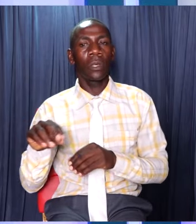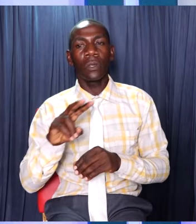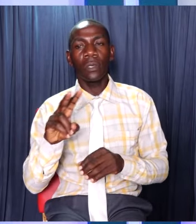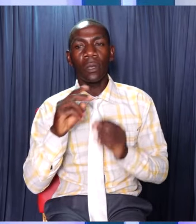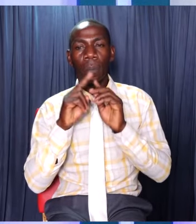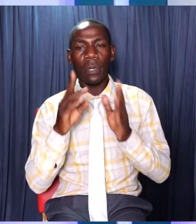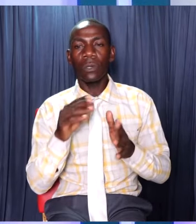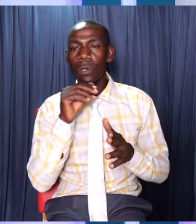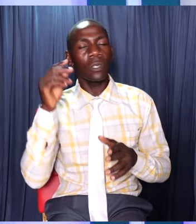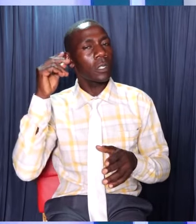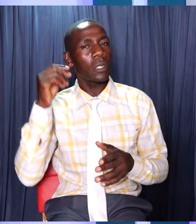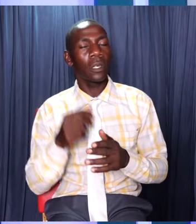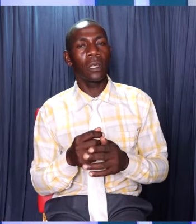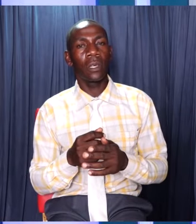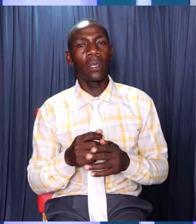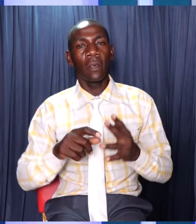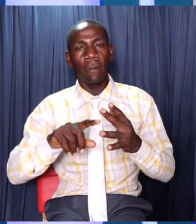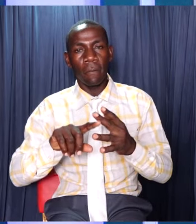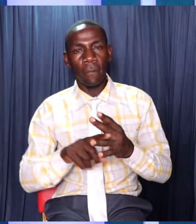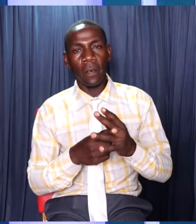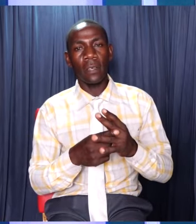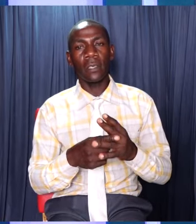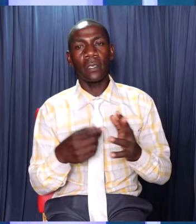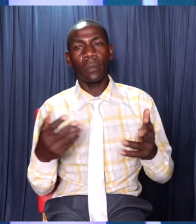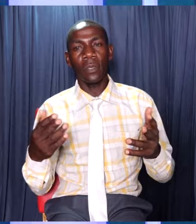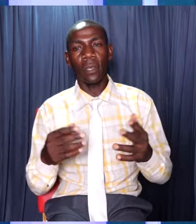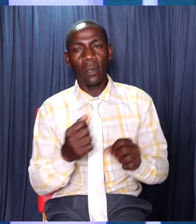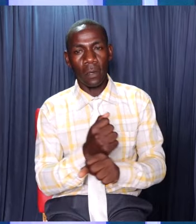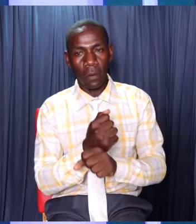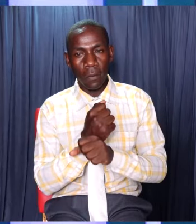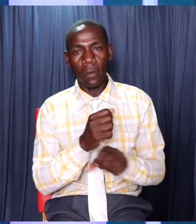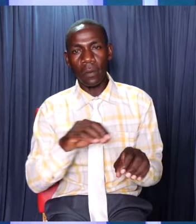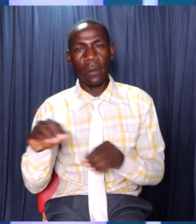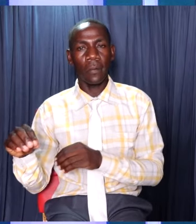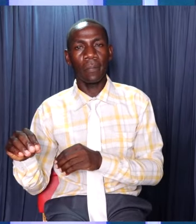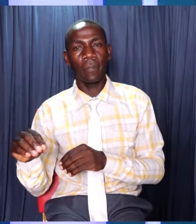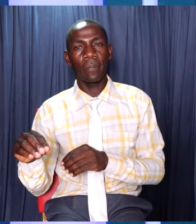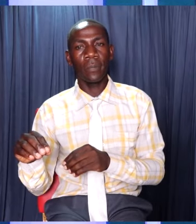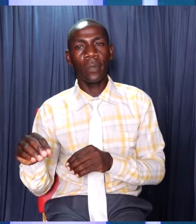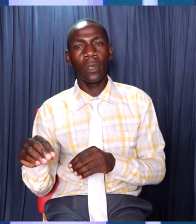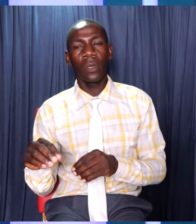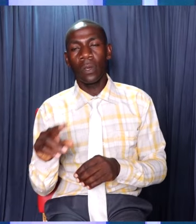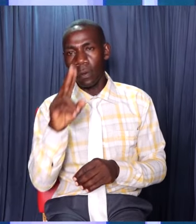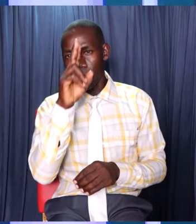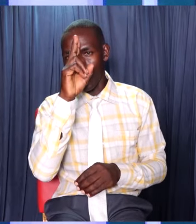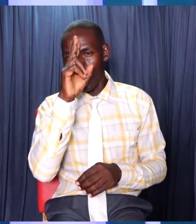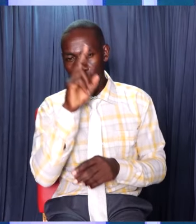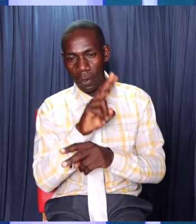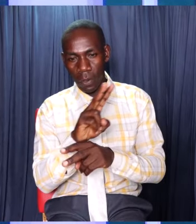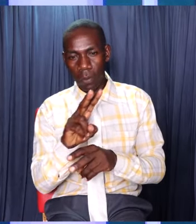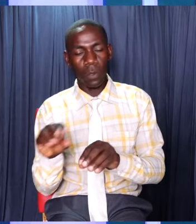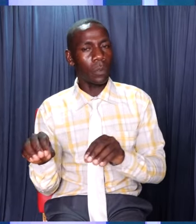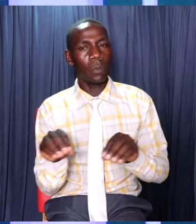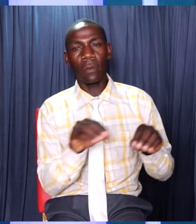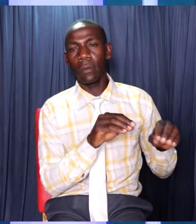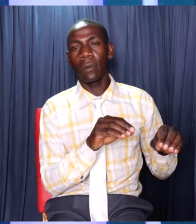mtu asikilizi. When you see one not listening. Kitu cha kwanza usalama wake unaondolewa. The first thing is the safety. Kama alikuwa na maaskari wanaondolewa. Because if